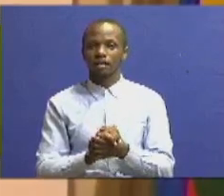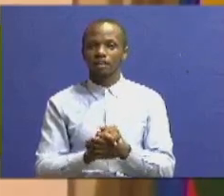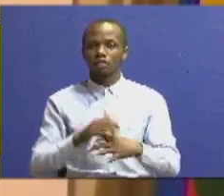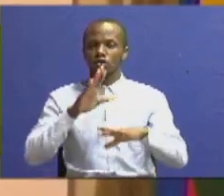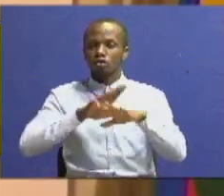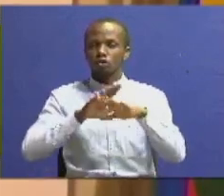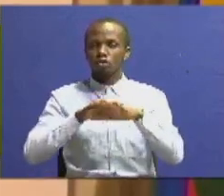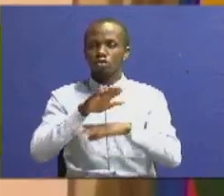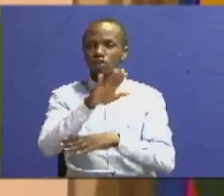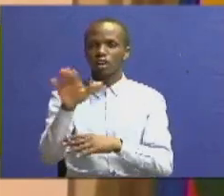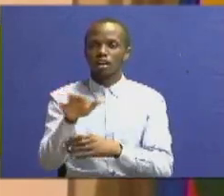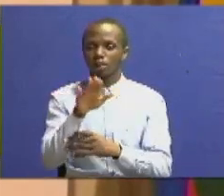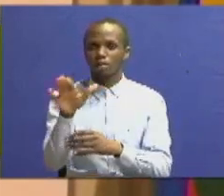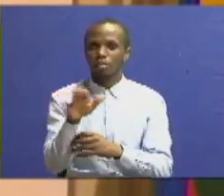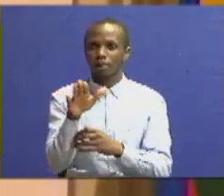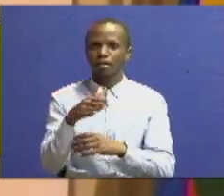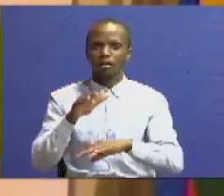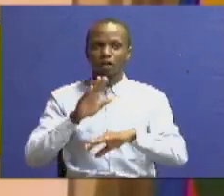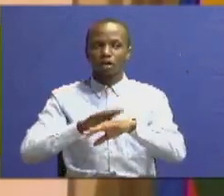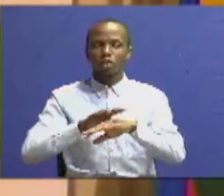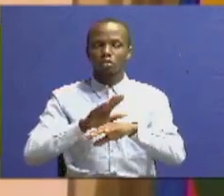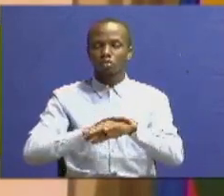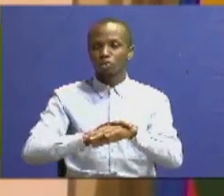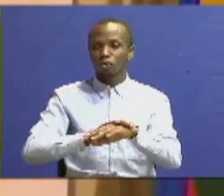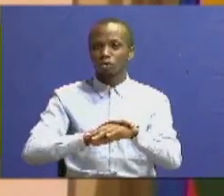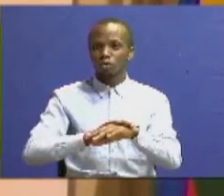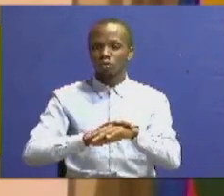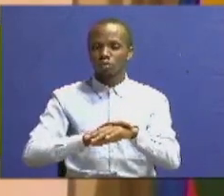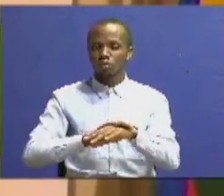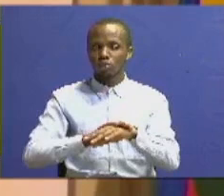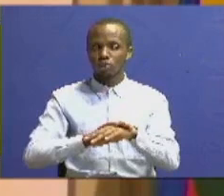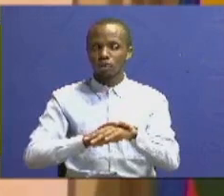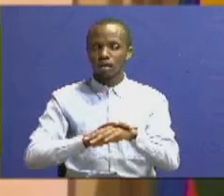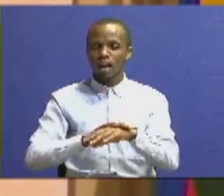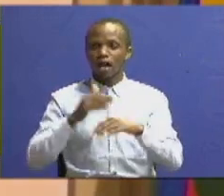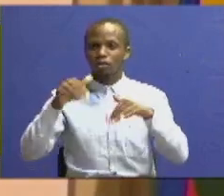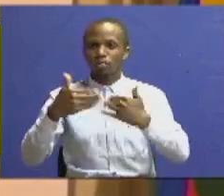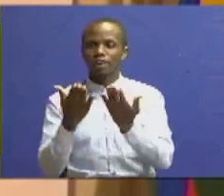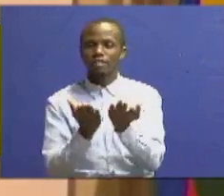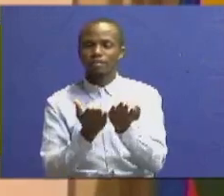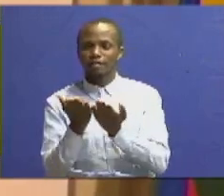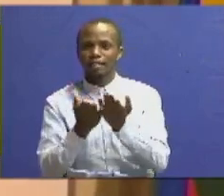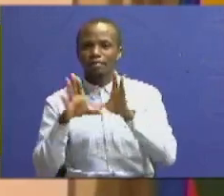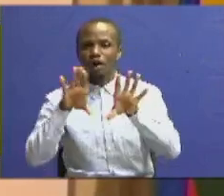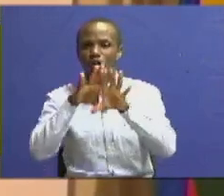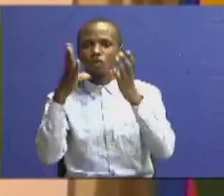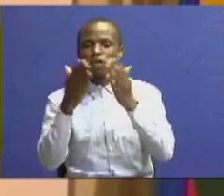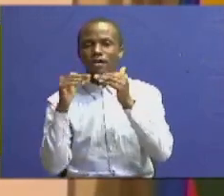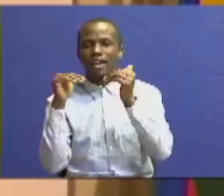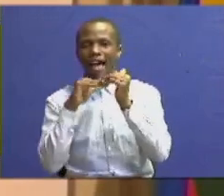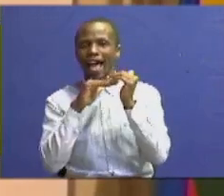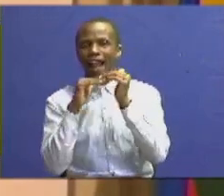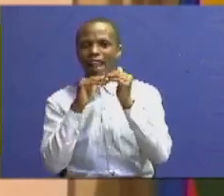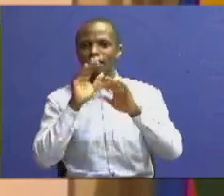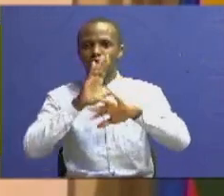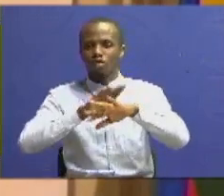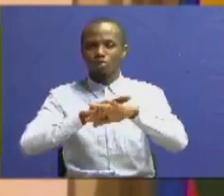to ensure that security is ordered. We are confident that we shall be able to deliver a world classic